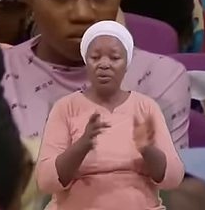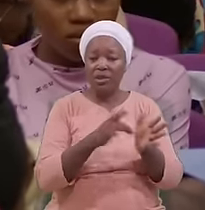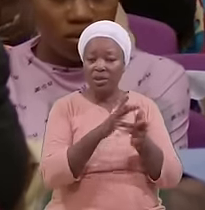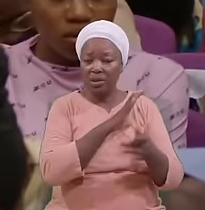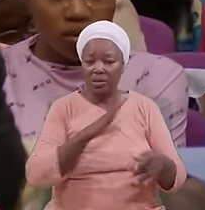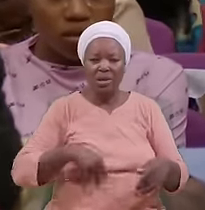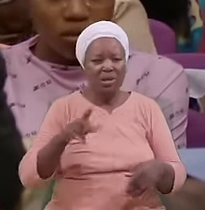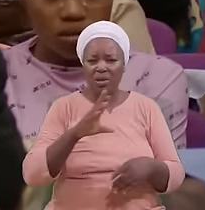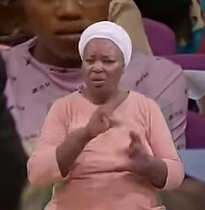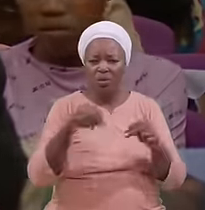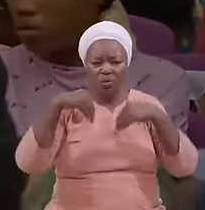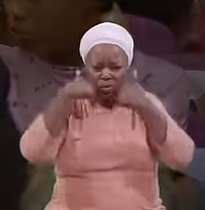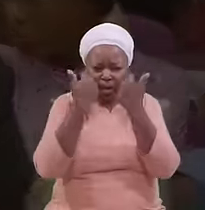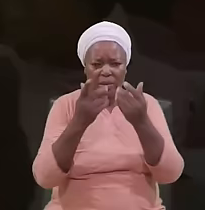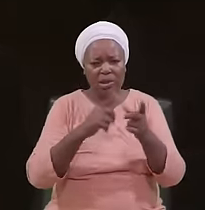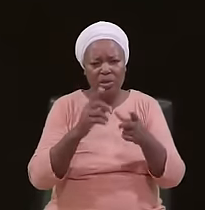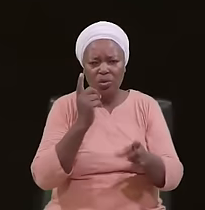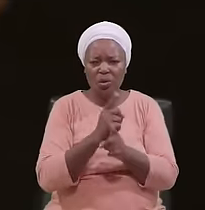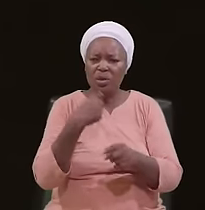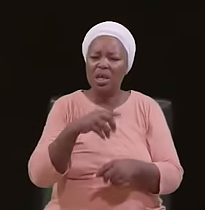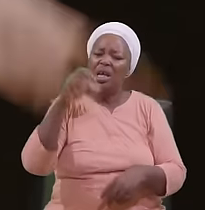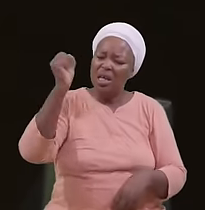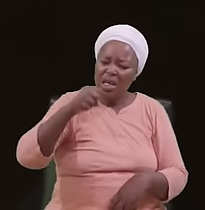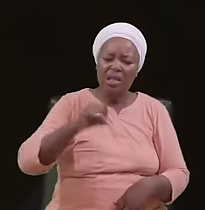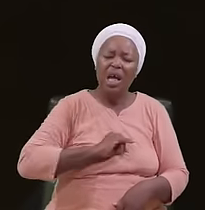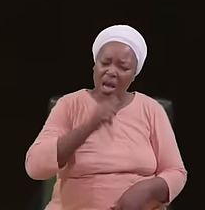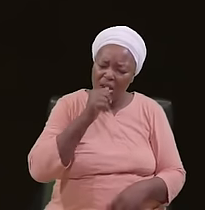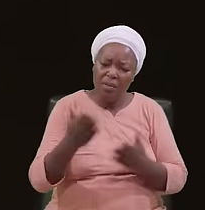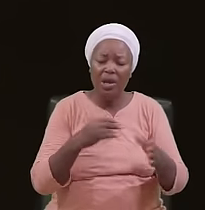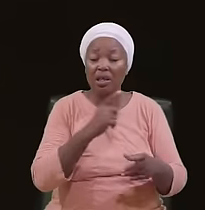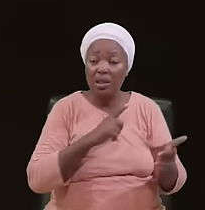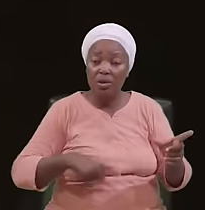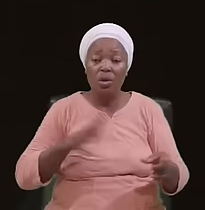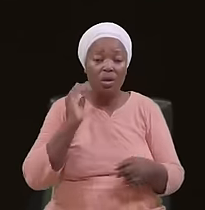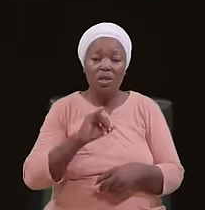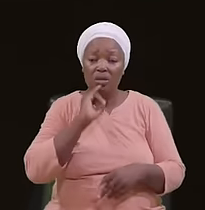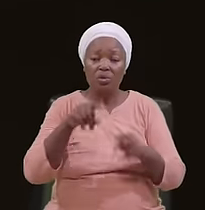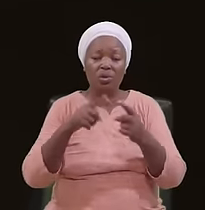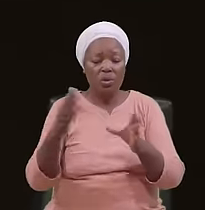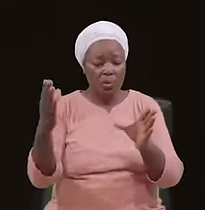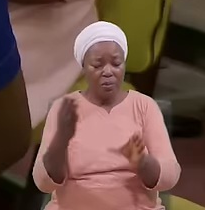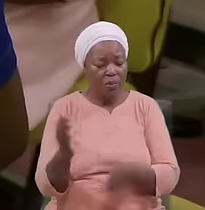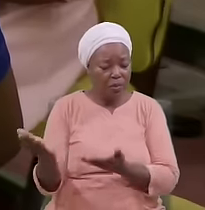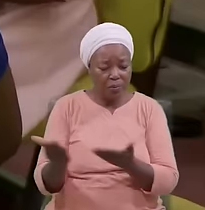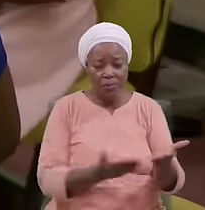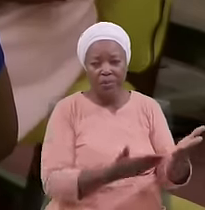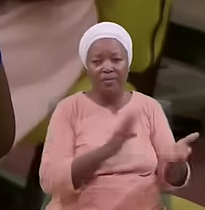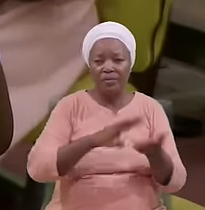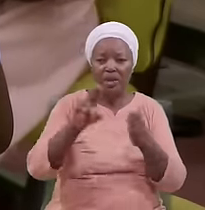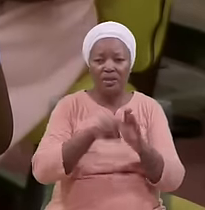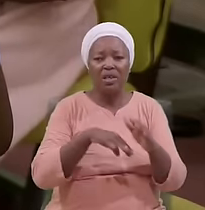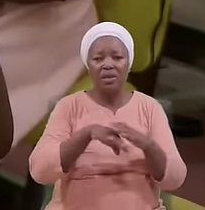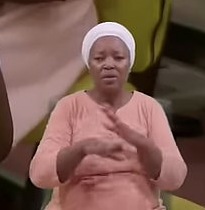just say, yes, I am here. And the Lord is going to bring forgiveness to your life in Jesus'